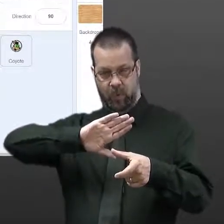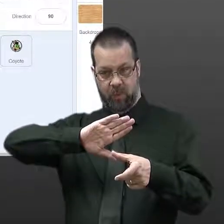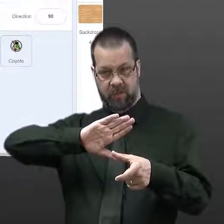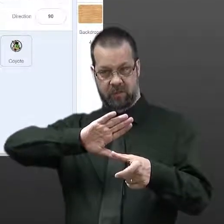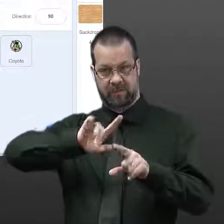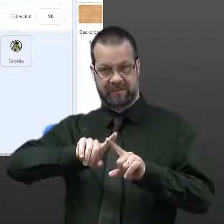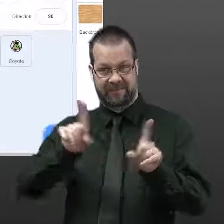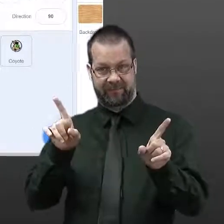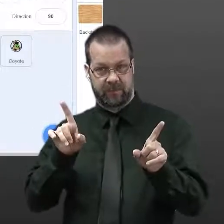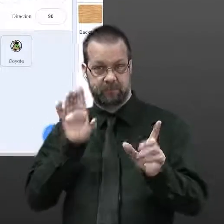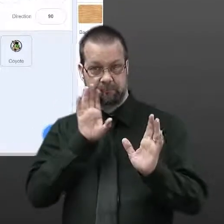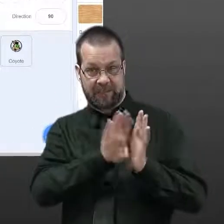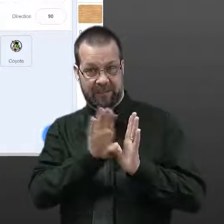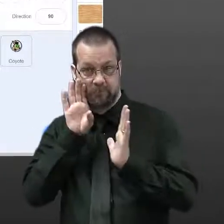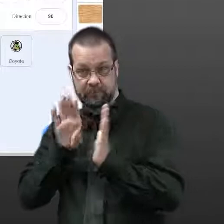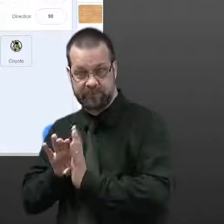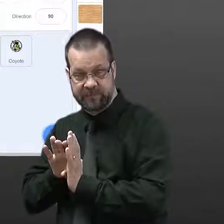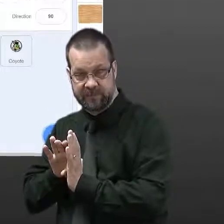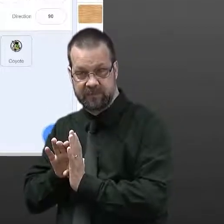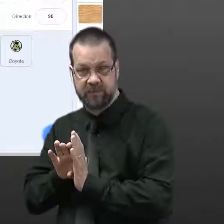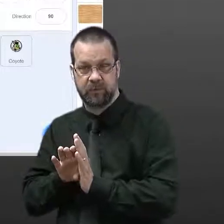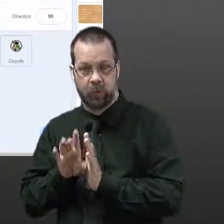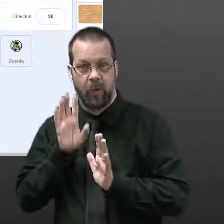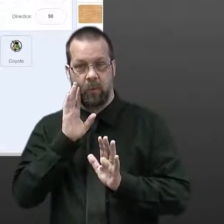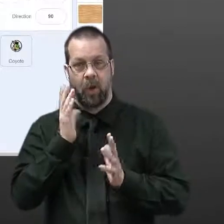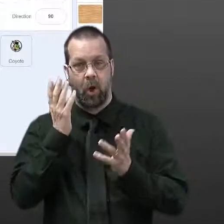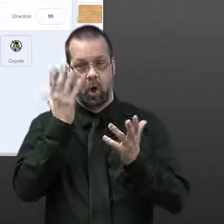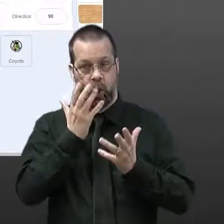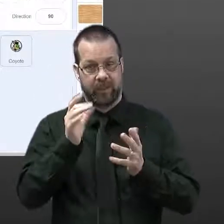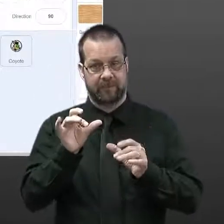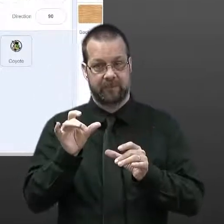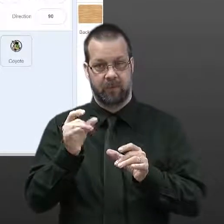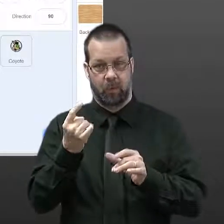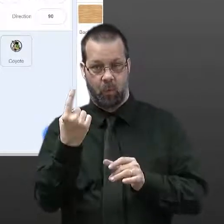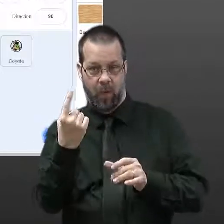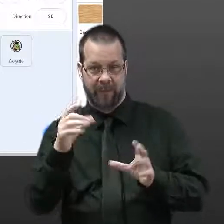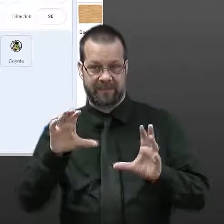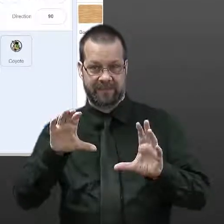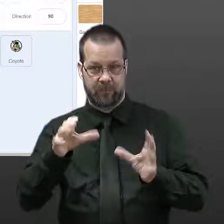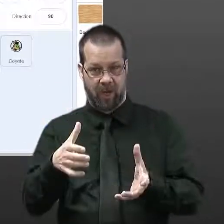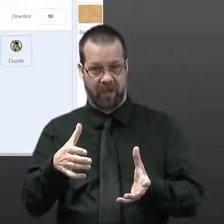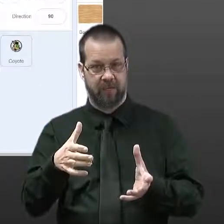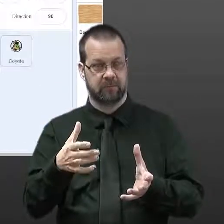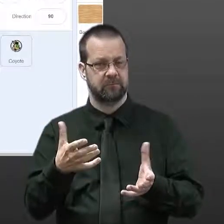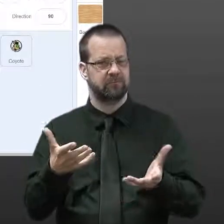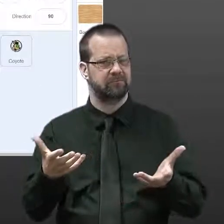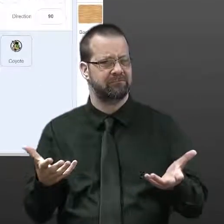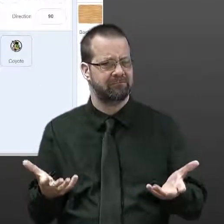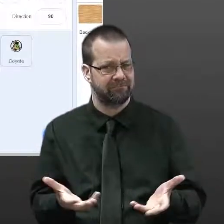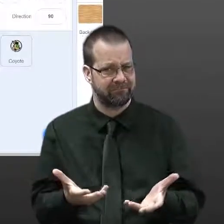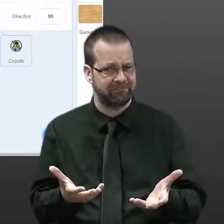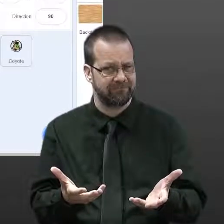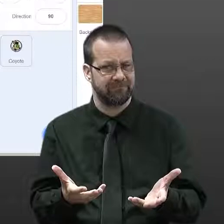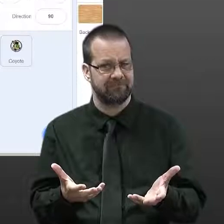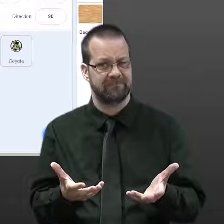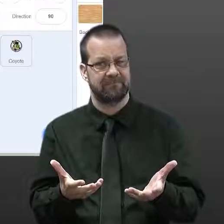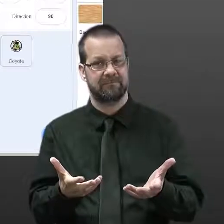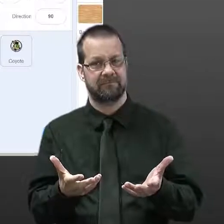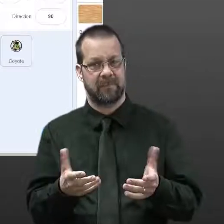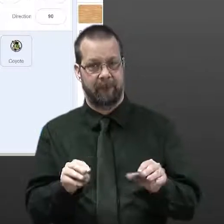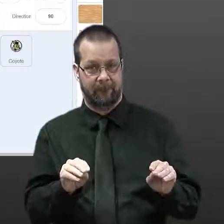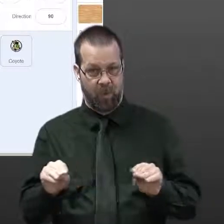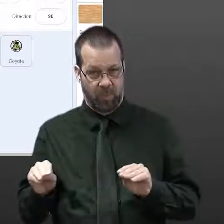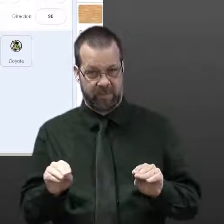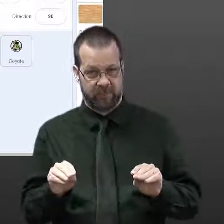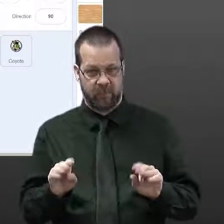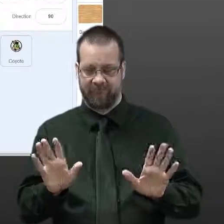we are going to make sure that they always look like one sprite by going to